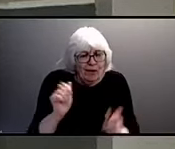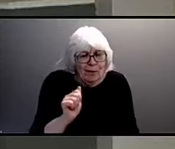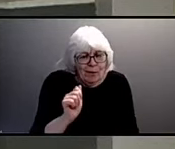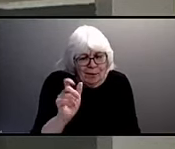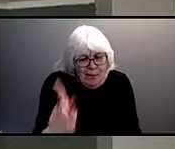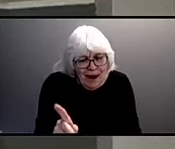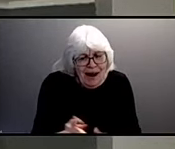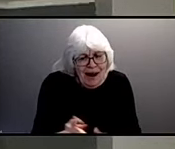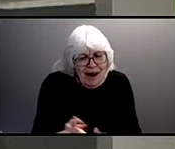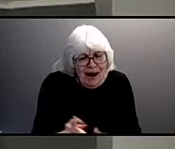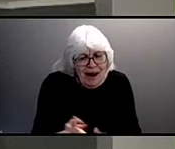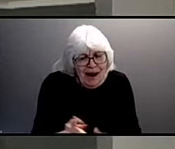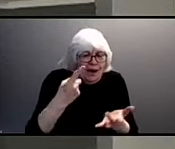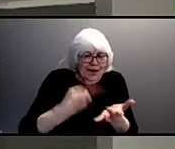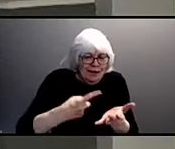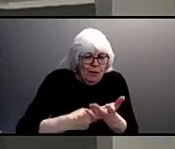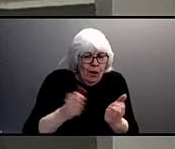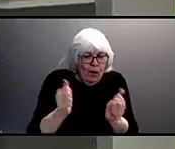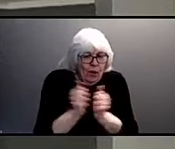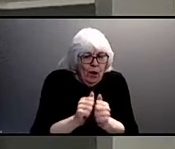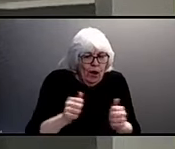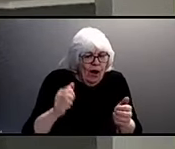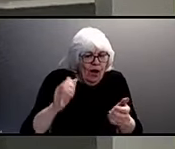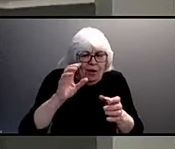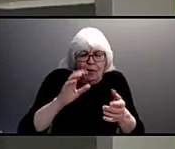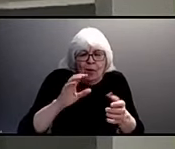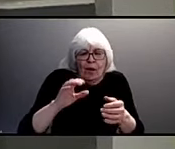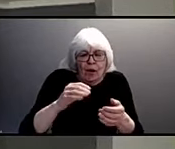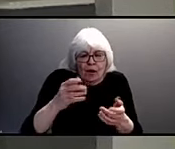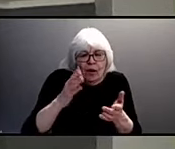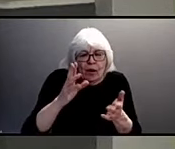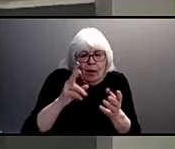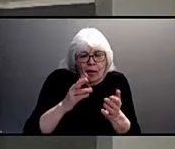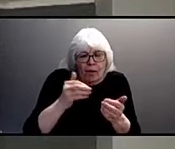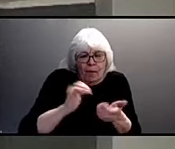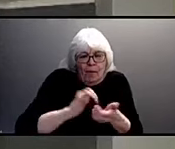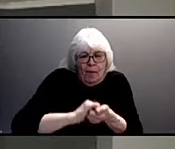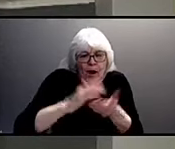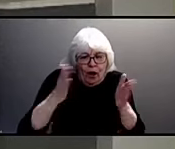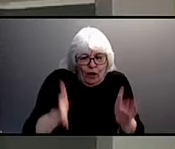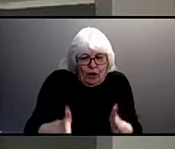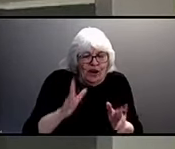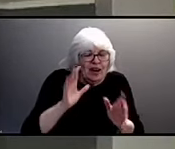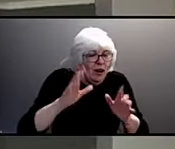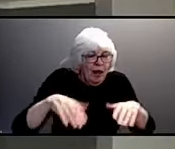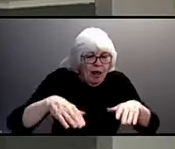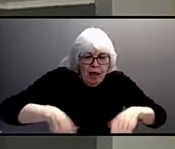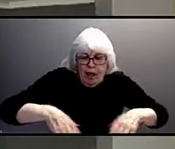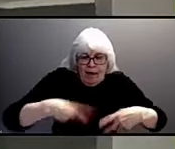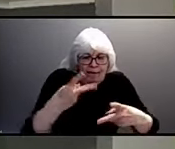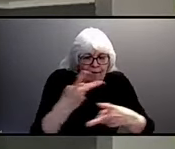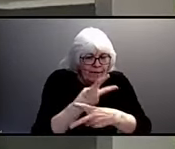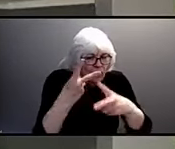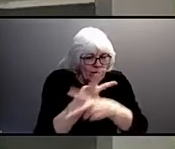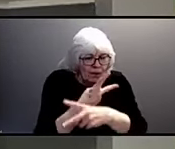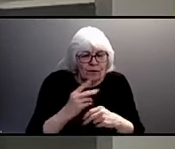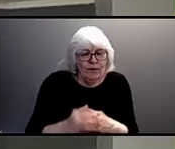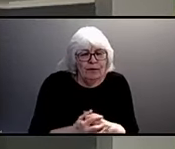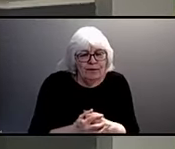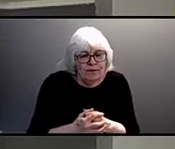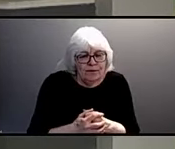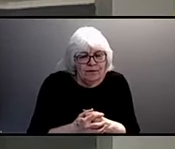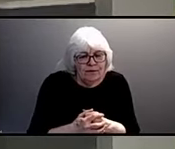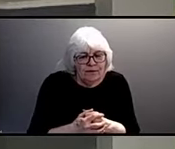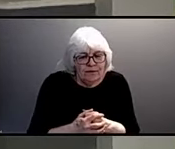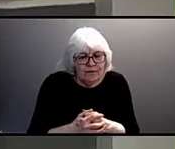no determination as of right now. We're still working through that. But what we do know is the area of significant impact, i.e. the